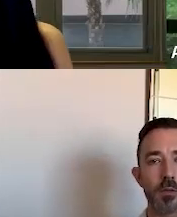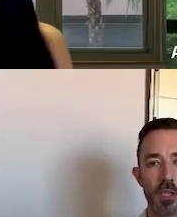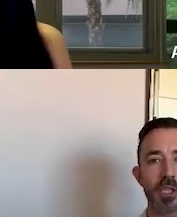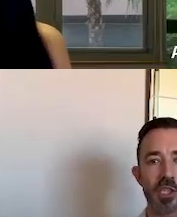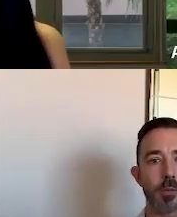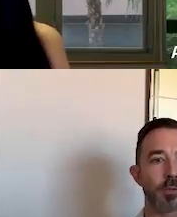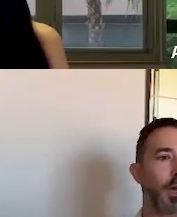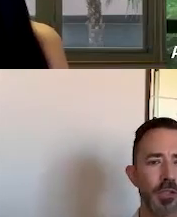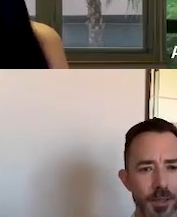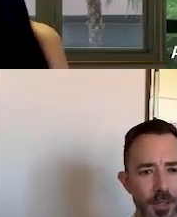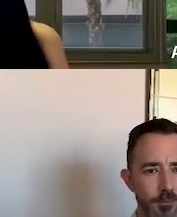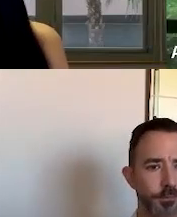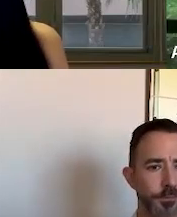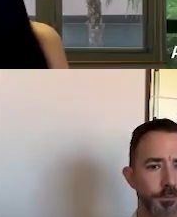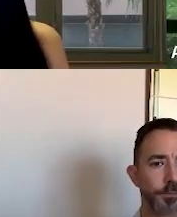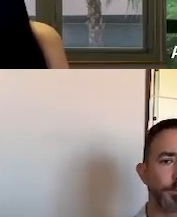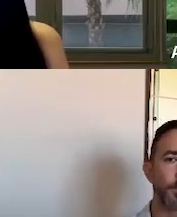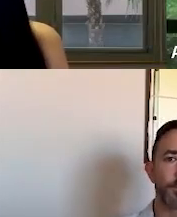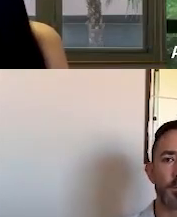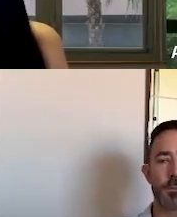the relationship. So I would just say that.